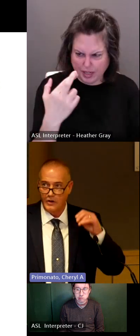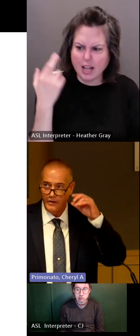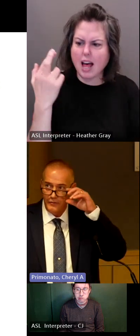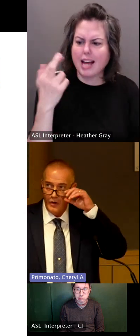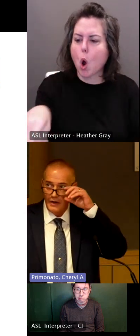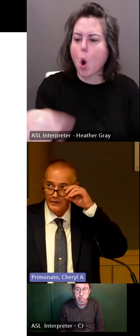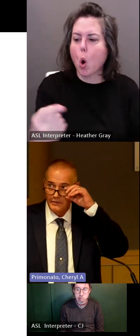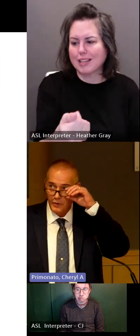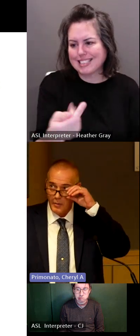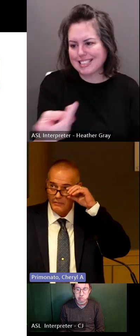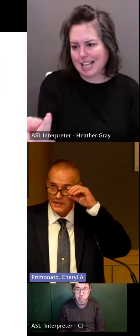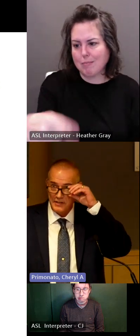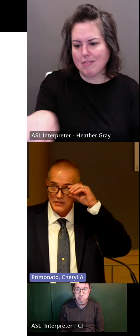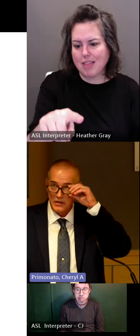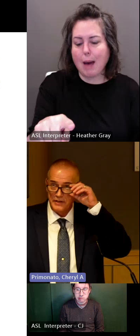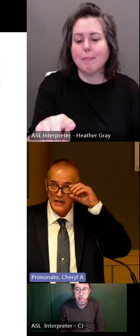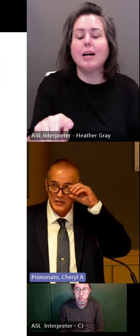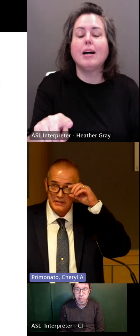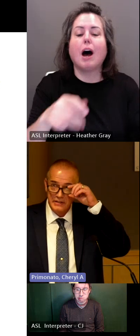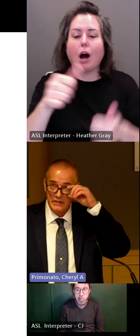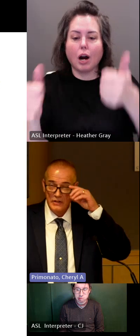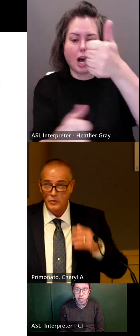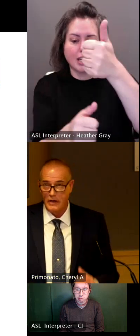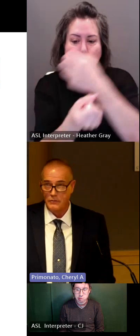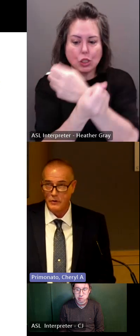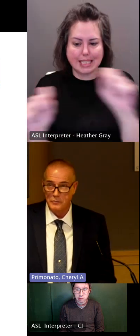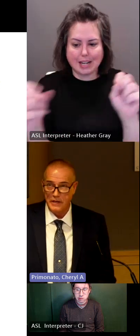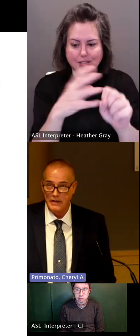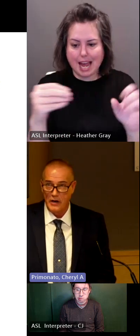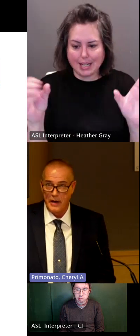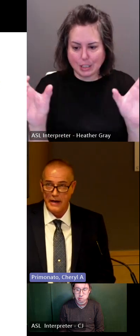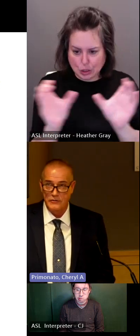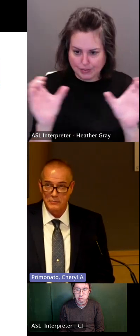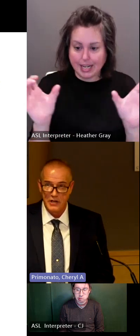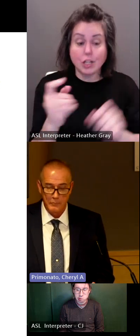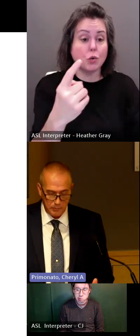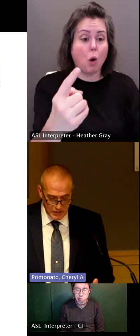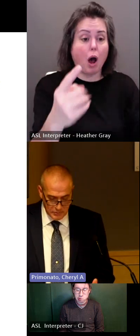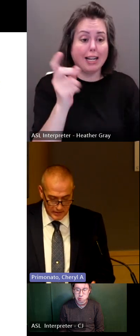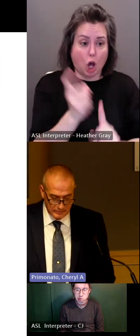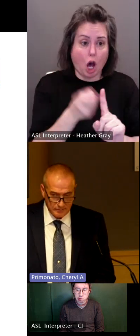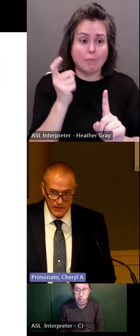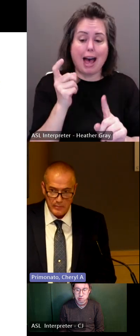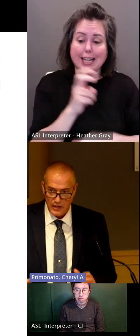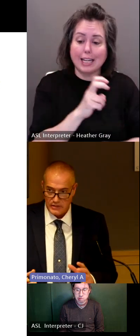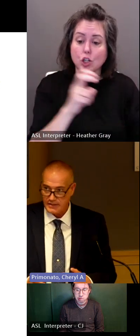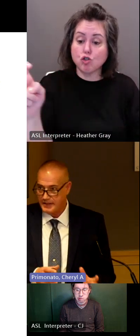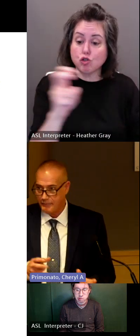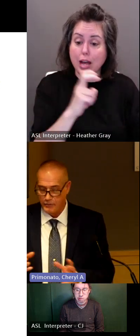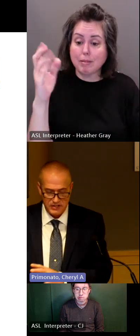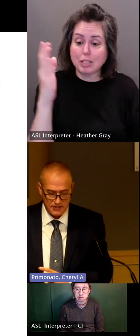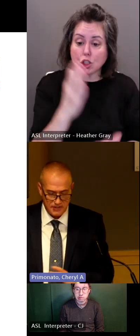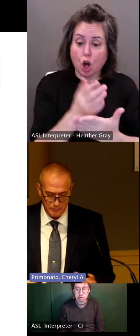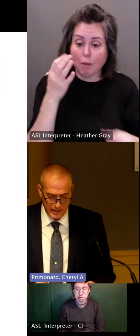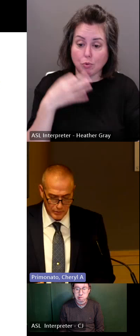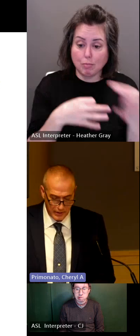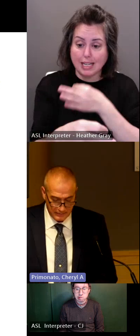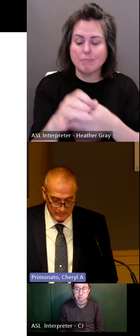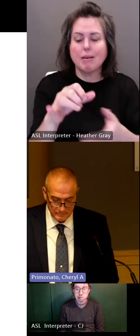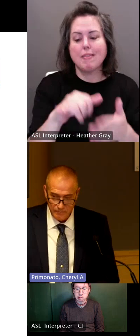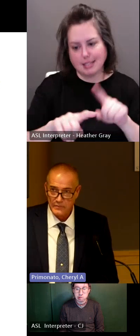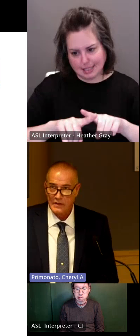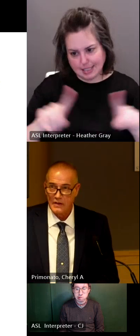them fall under the realm of safety certification. One of which would be the automatic trip stop replacement, because it's a different system